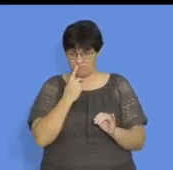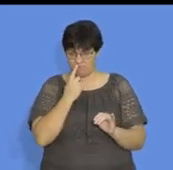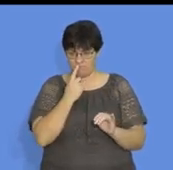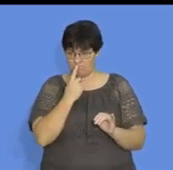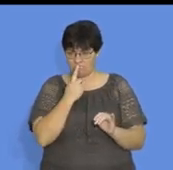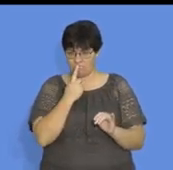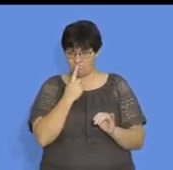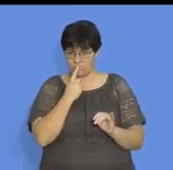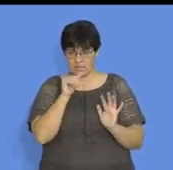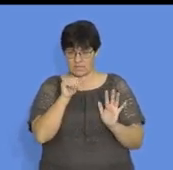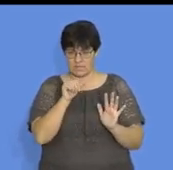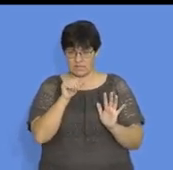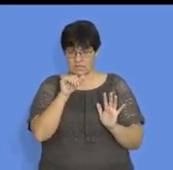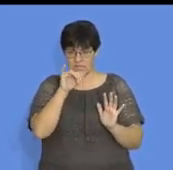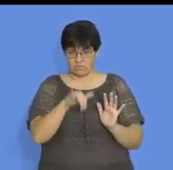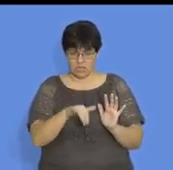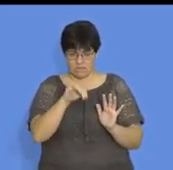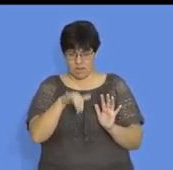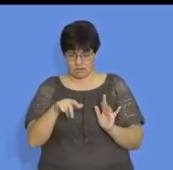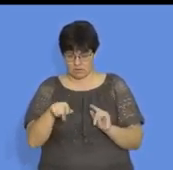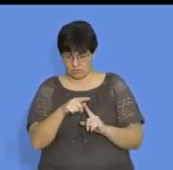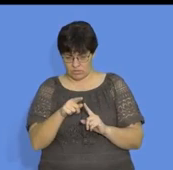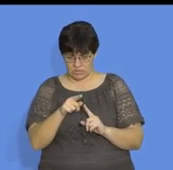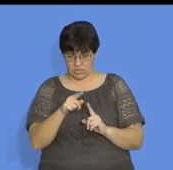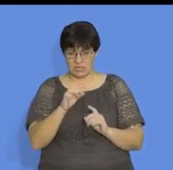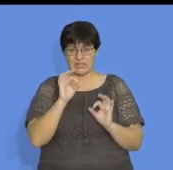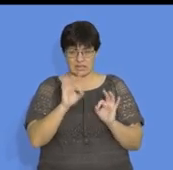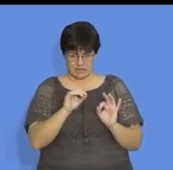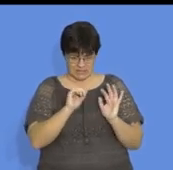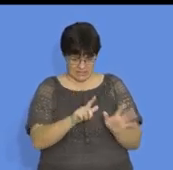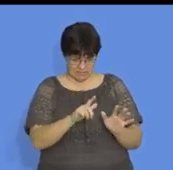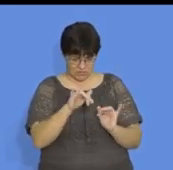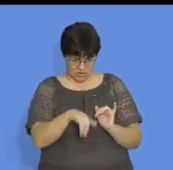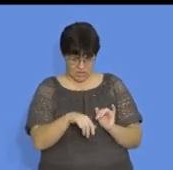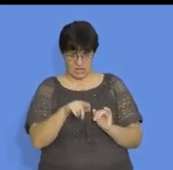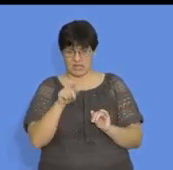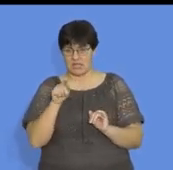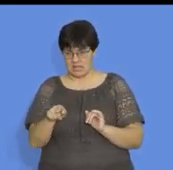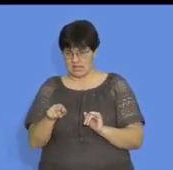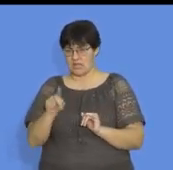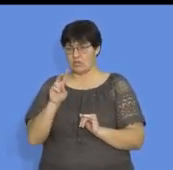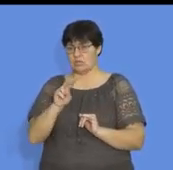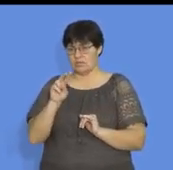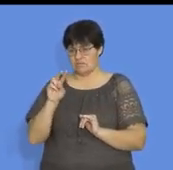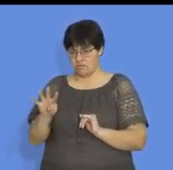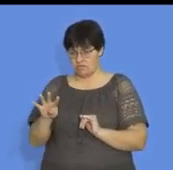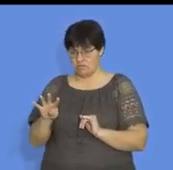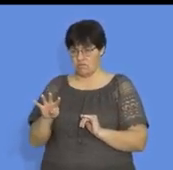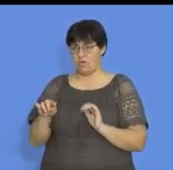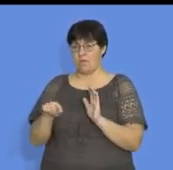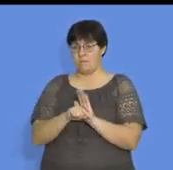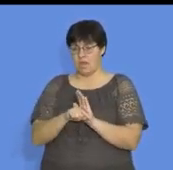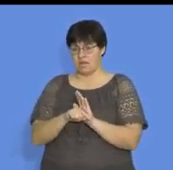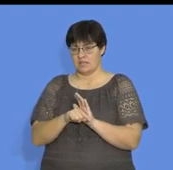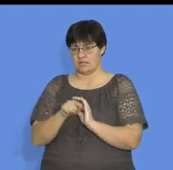here. It will be 6y minus that, which is definitely 7y. Then the 24